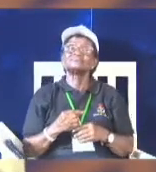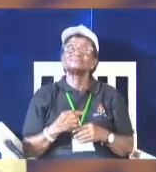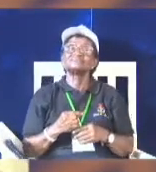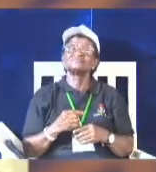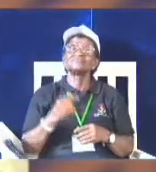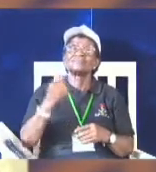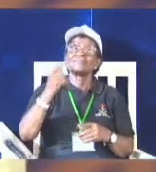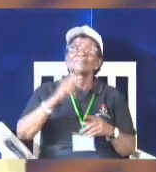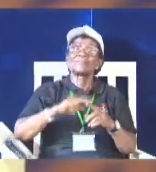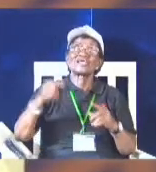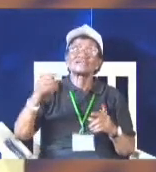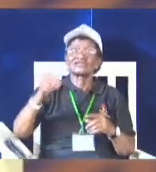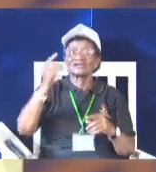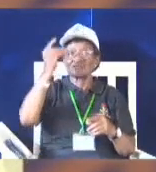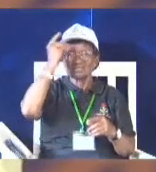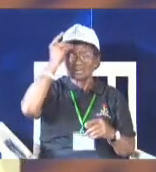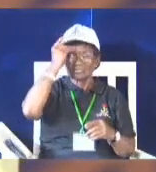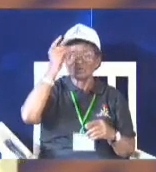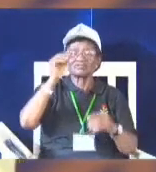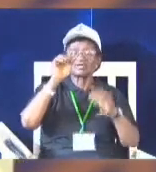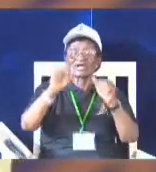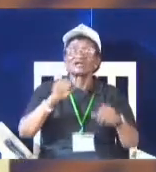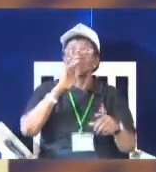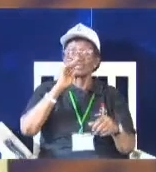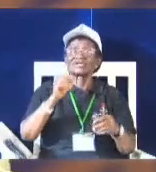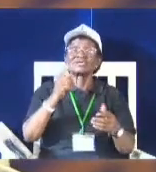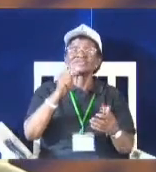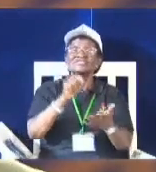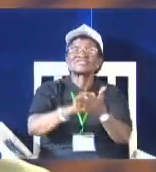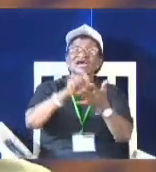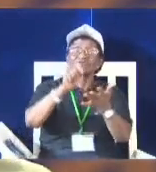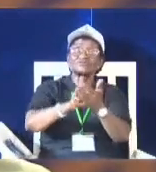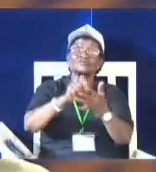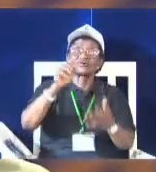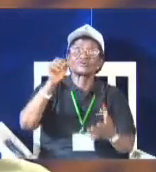Or the demons could be thousands.